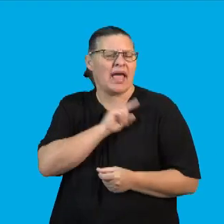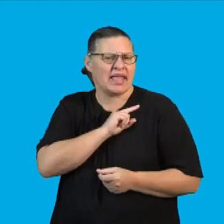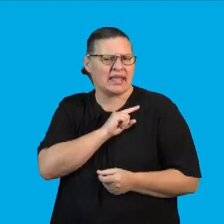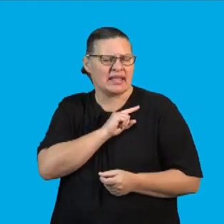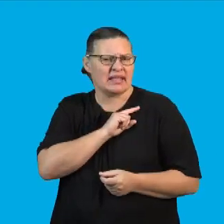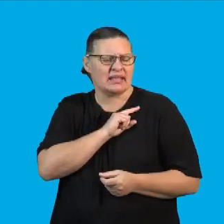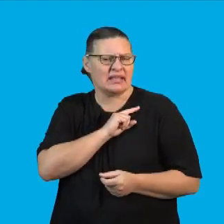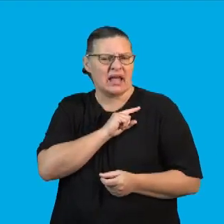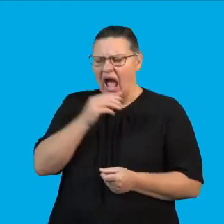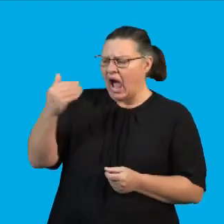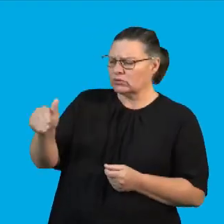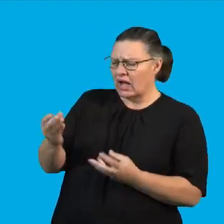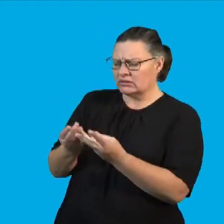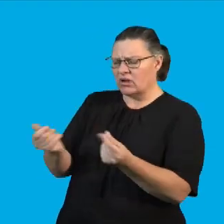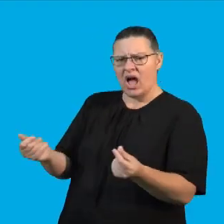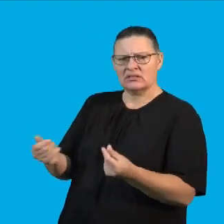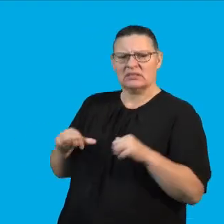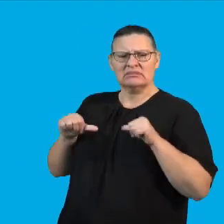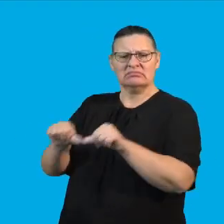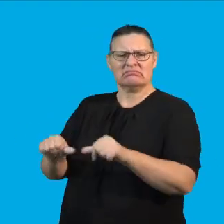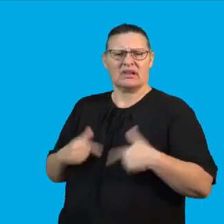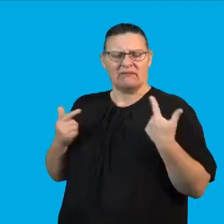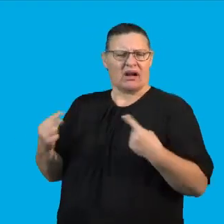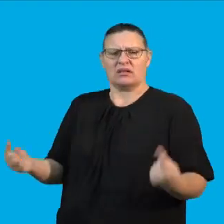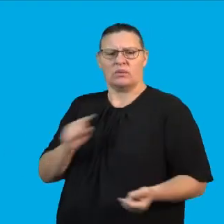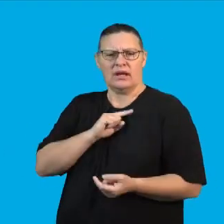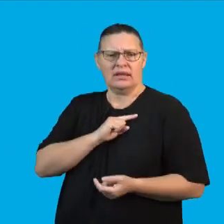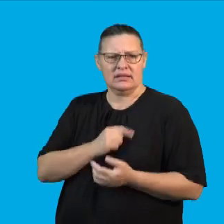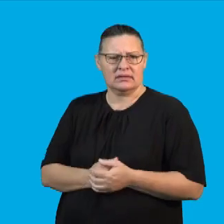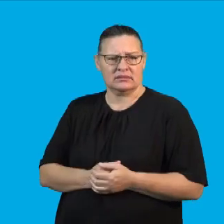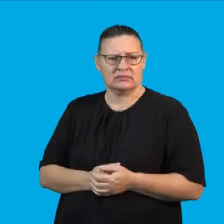water. Why will they not survive on land?